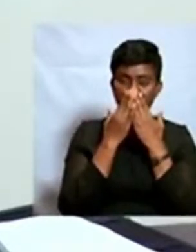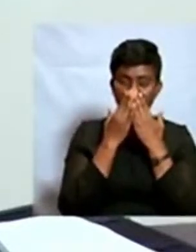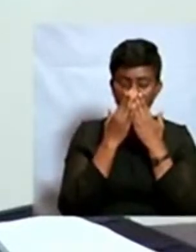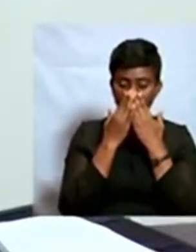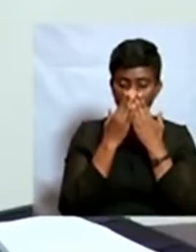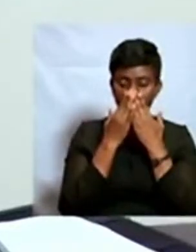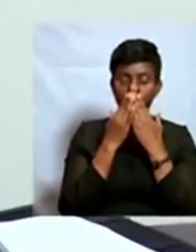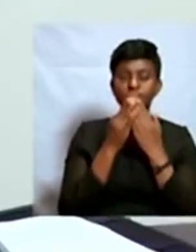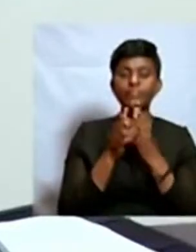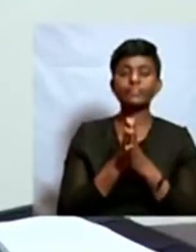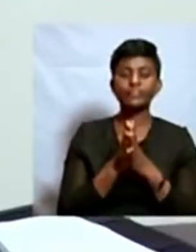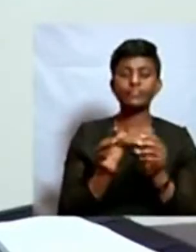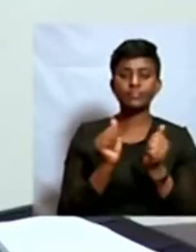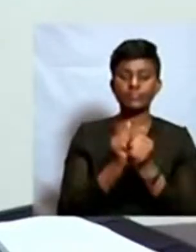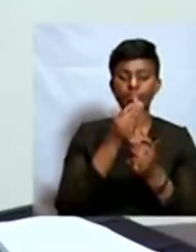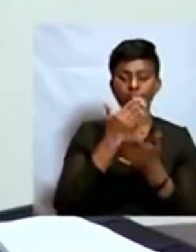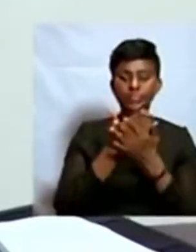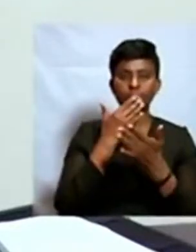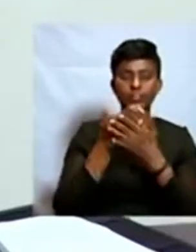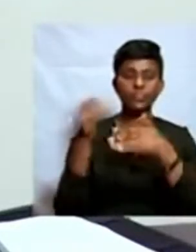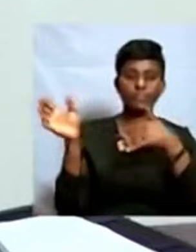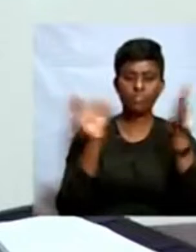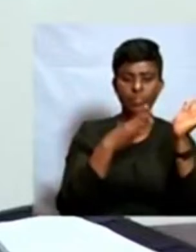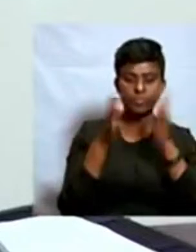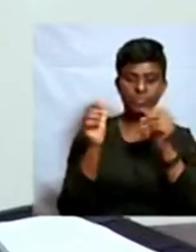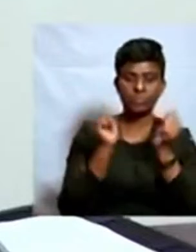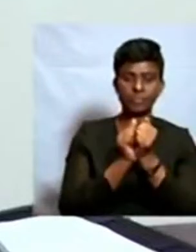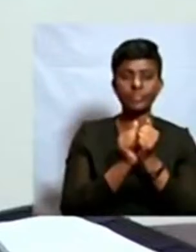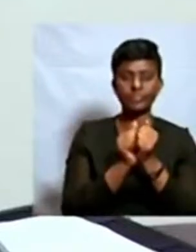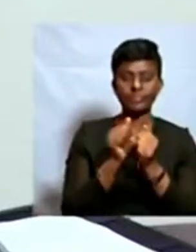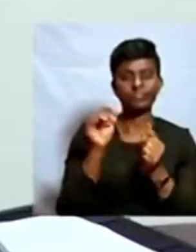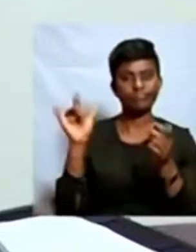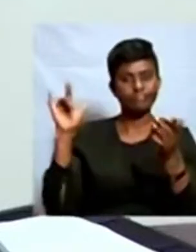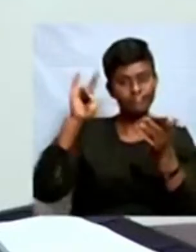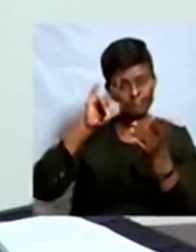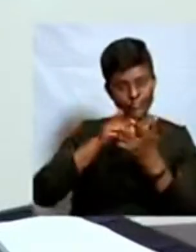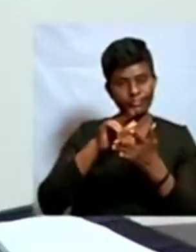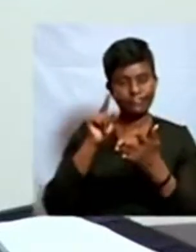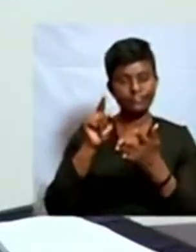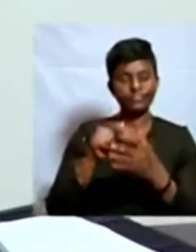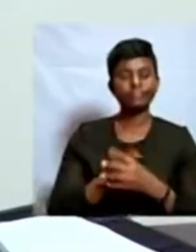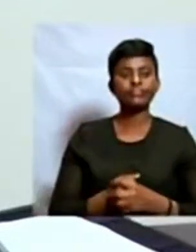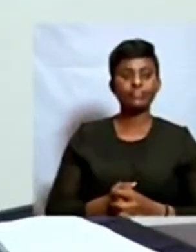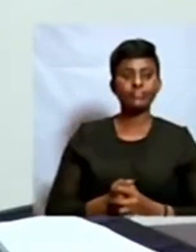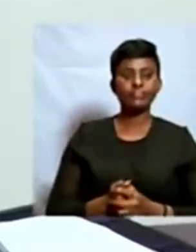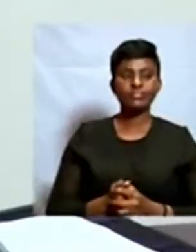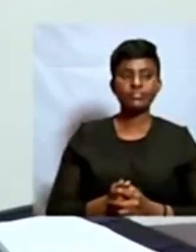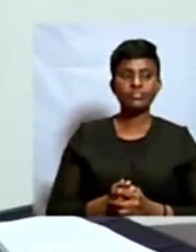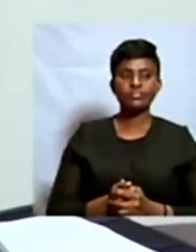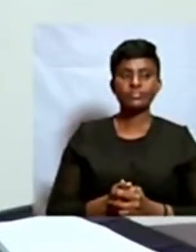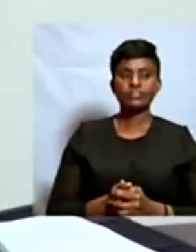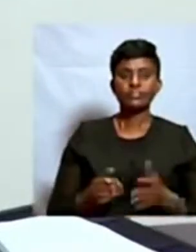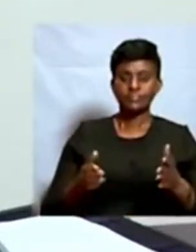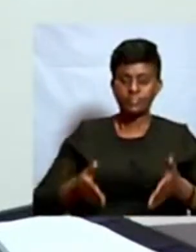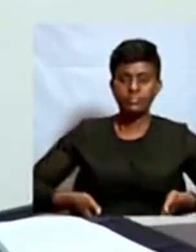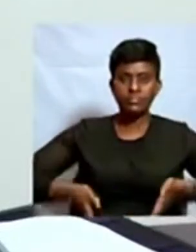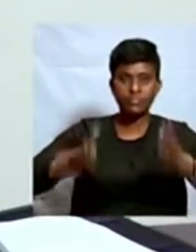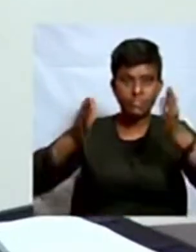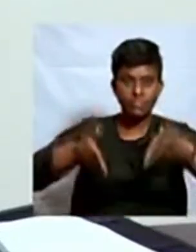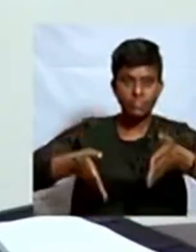the good weather and also the airport, which was the runway, which was